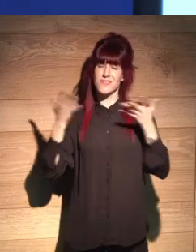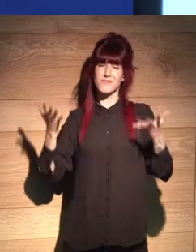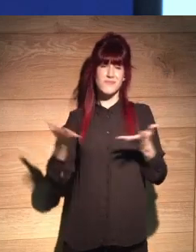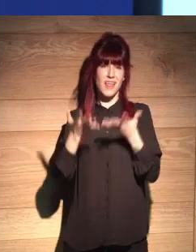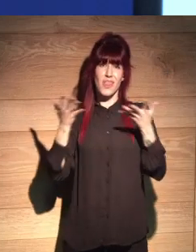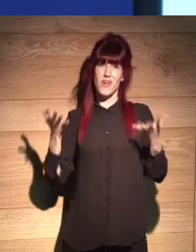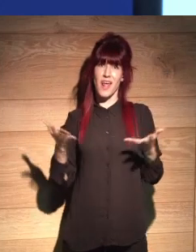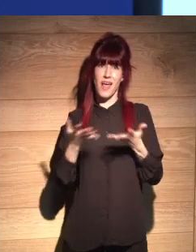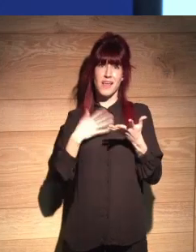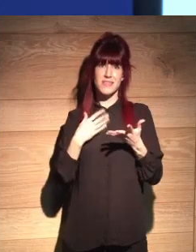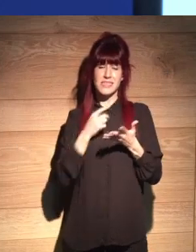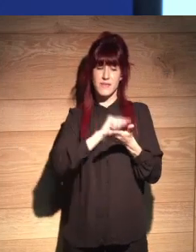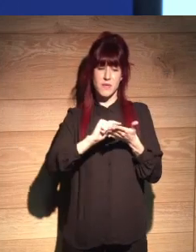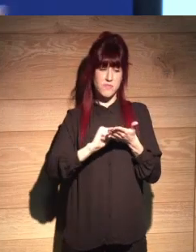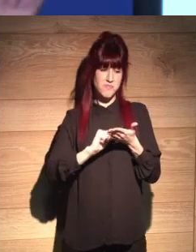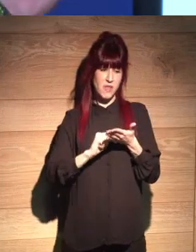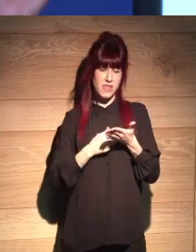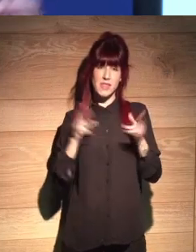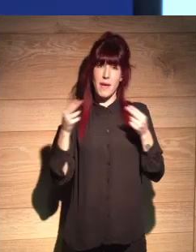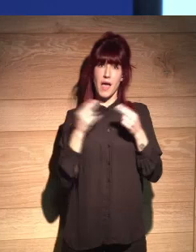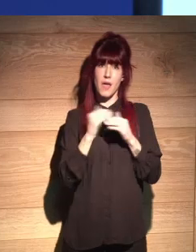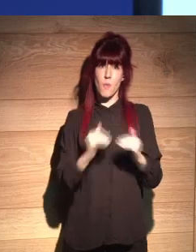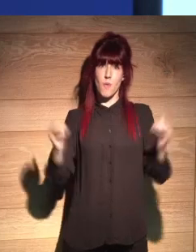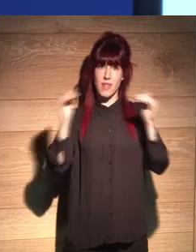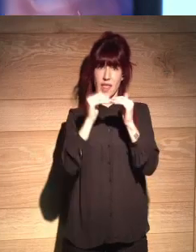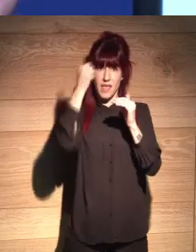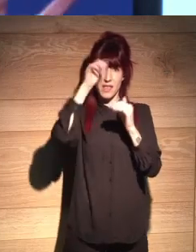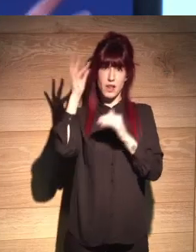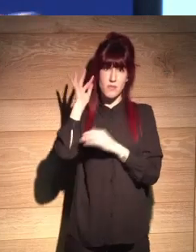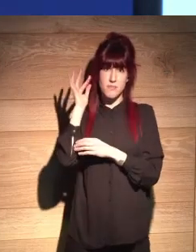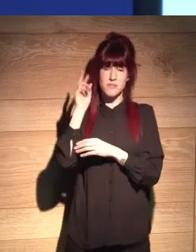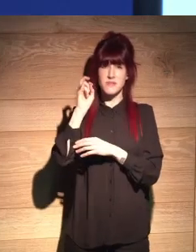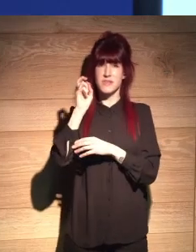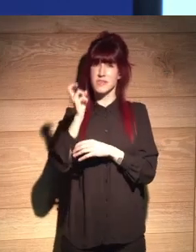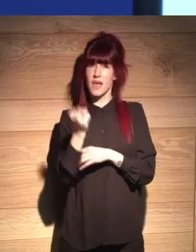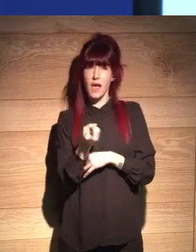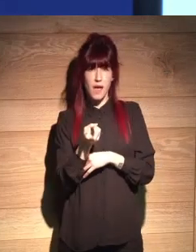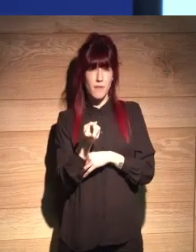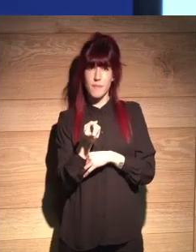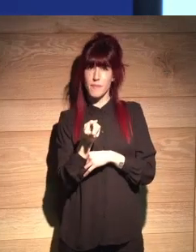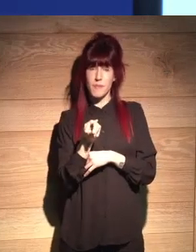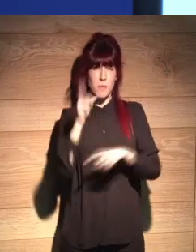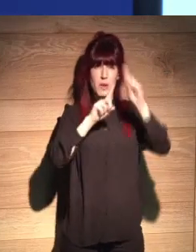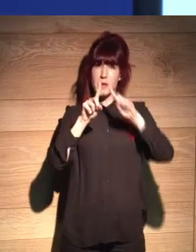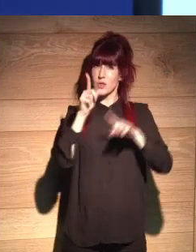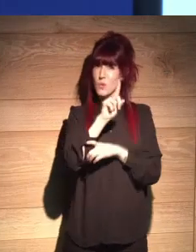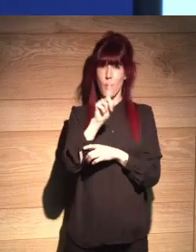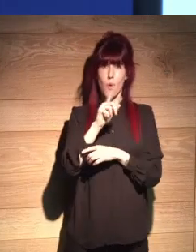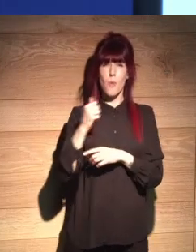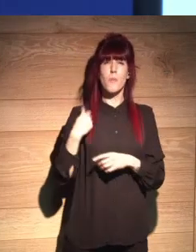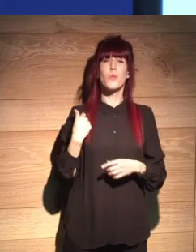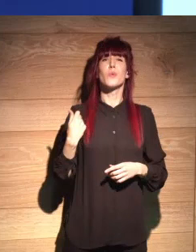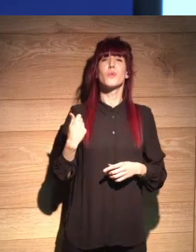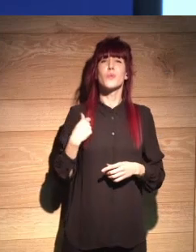equality. She writes about diversity, not as a problem, but as an opportunity.